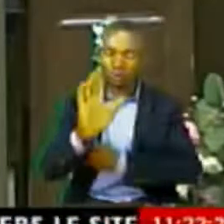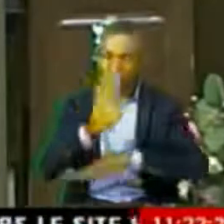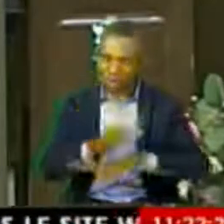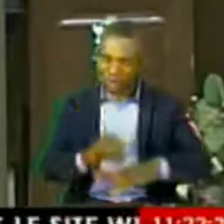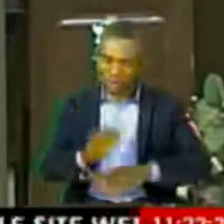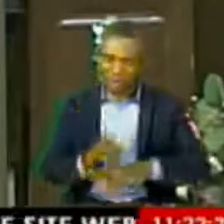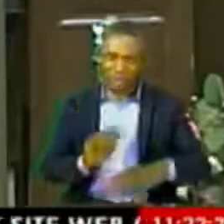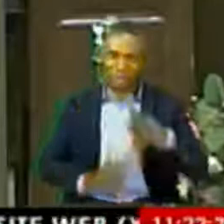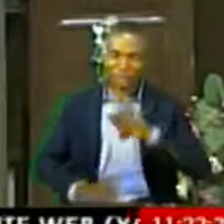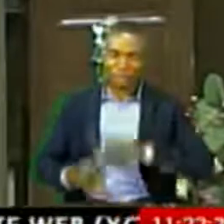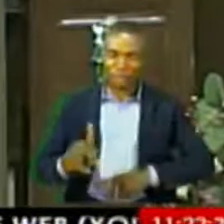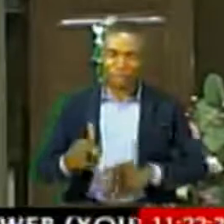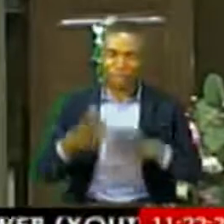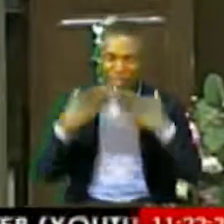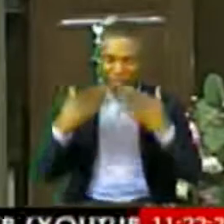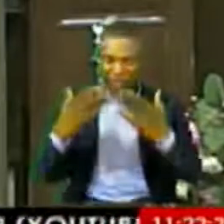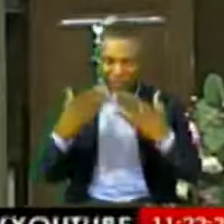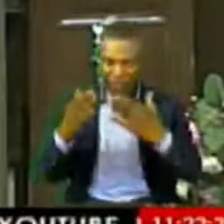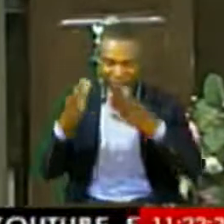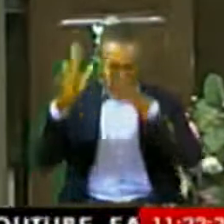bring them really, Lord.